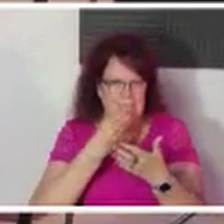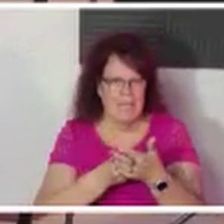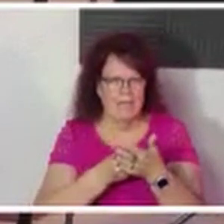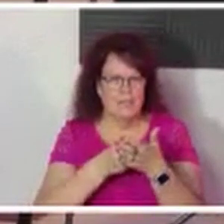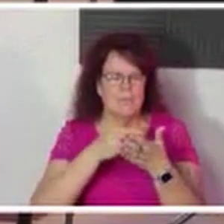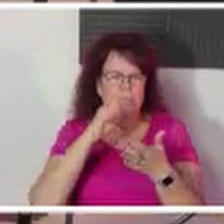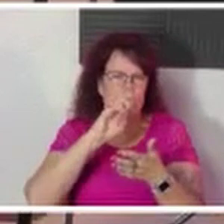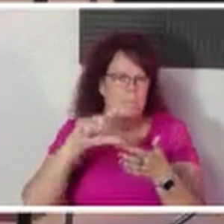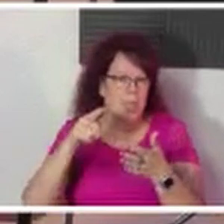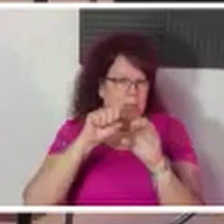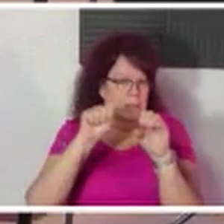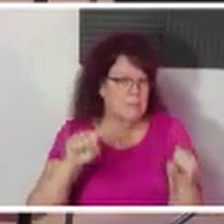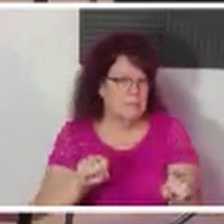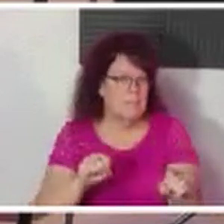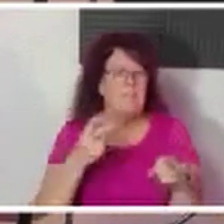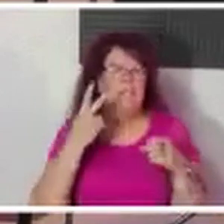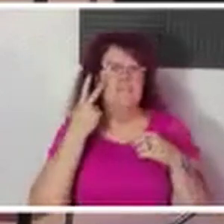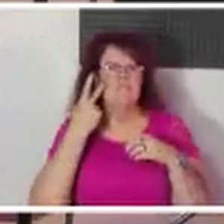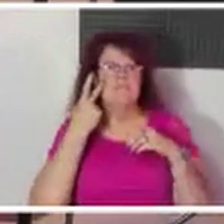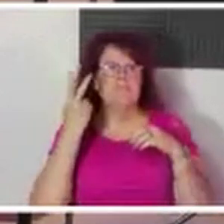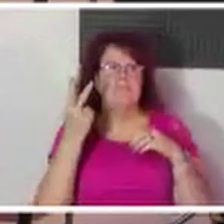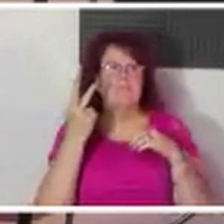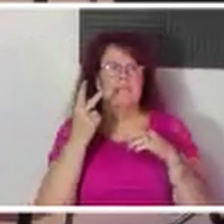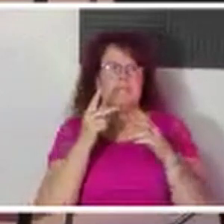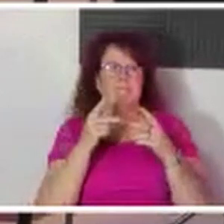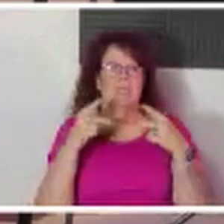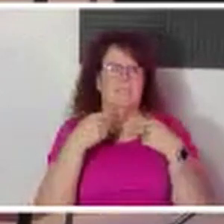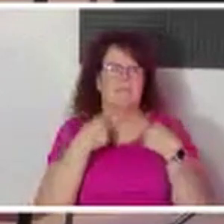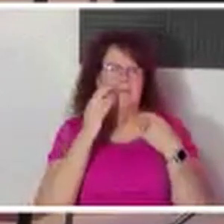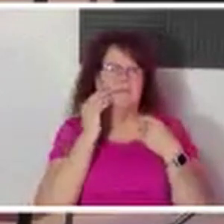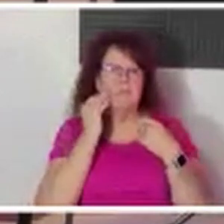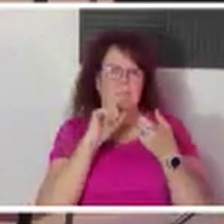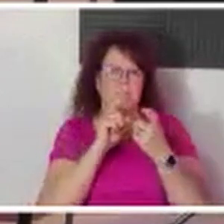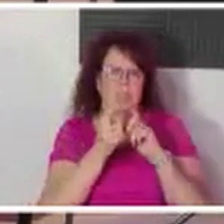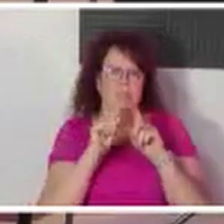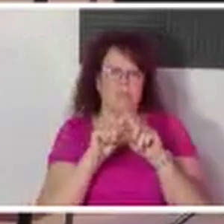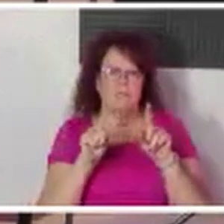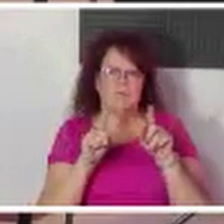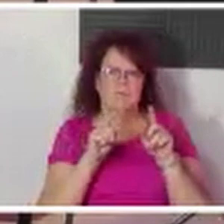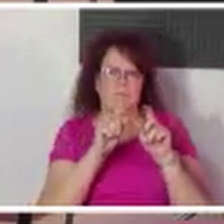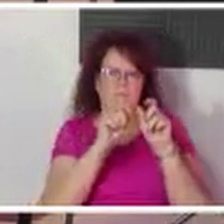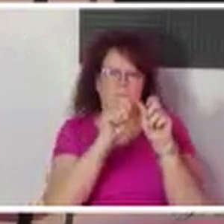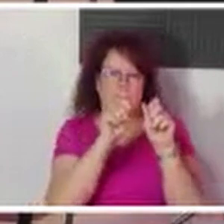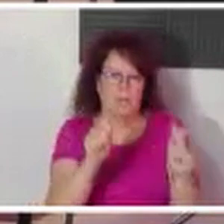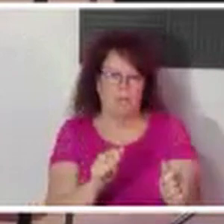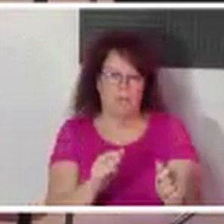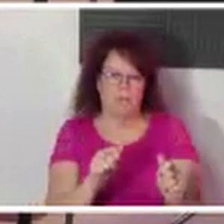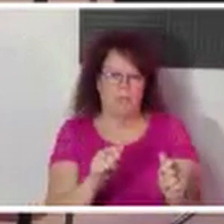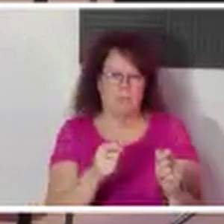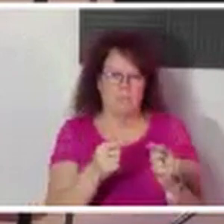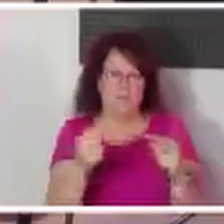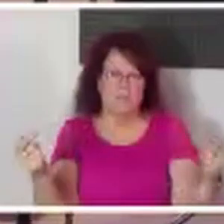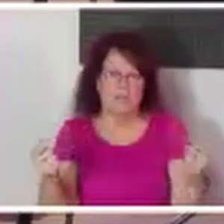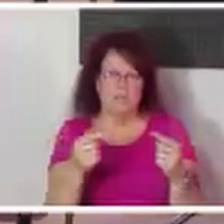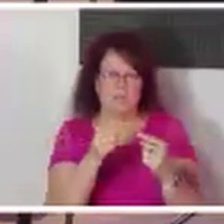We have seen sites already experience this change to a different model as an alternative to cash bail.